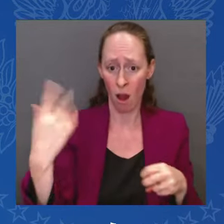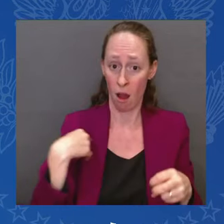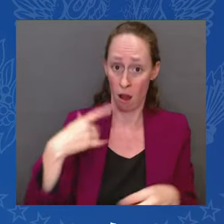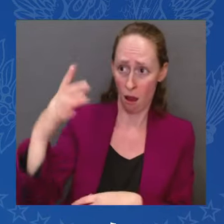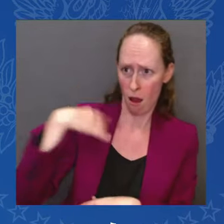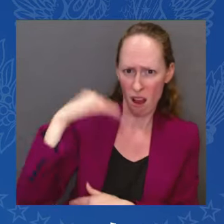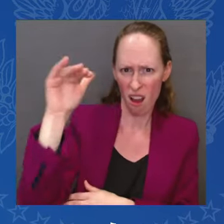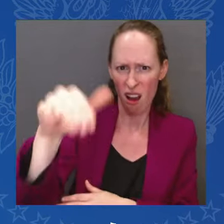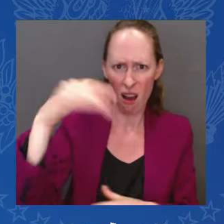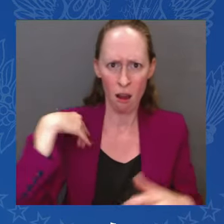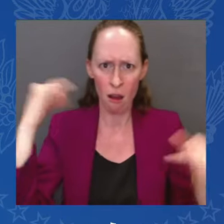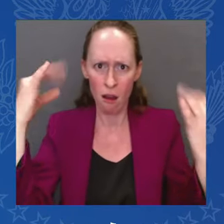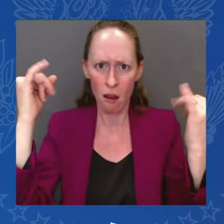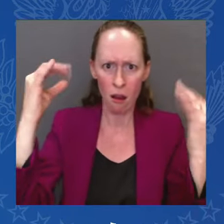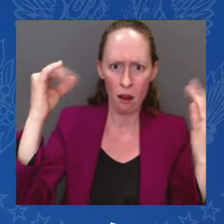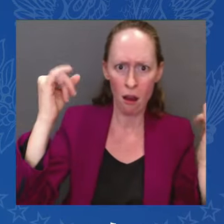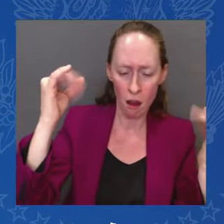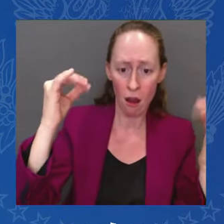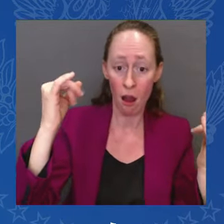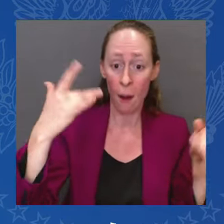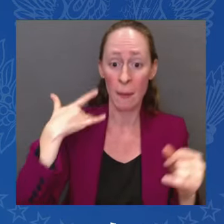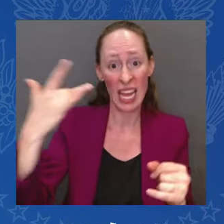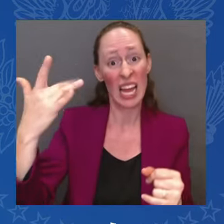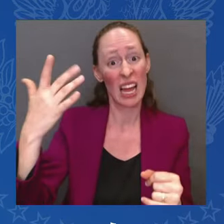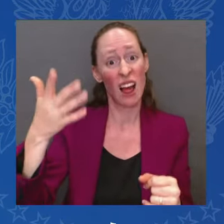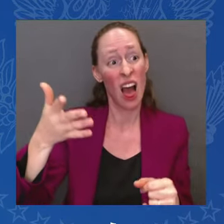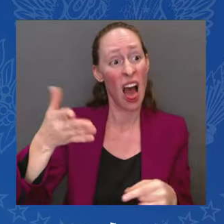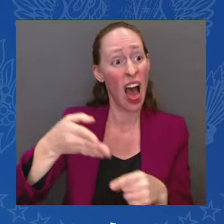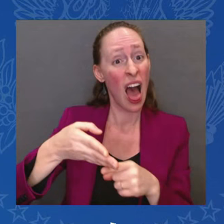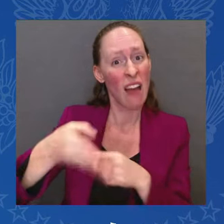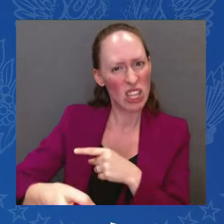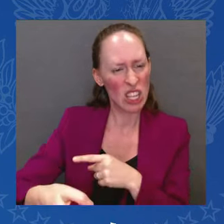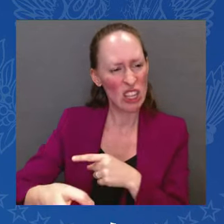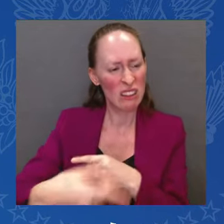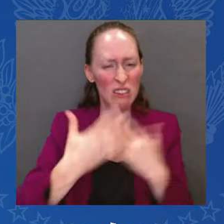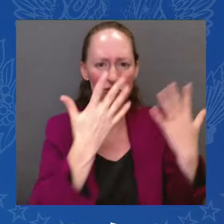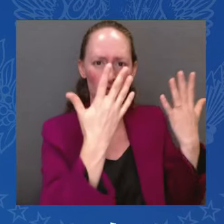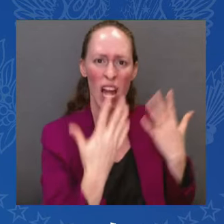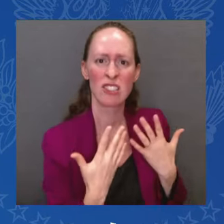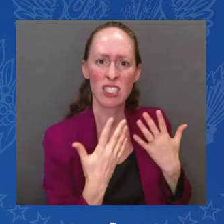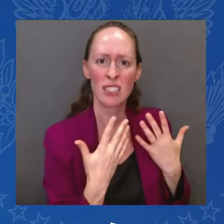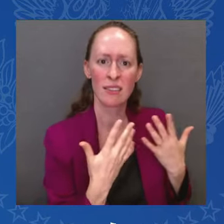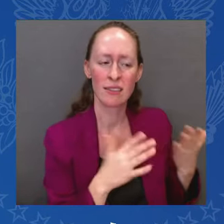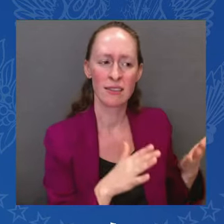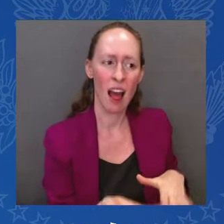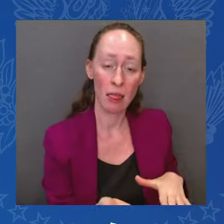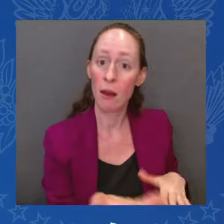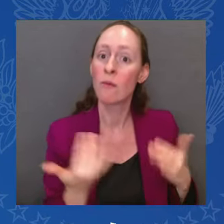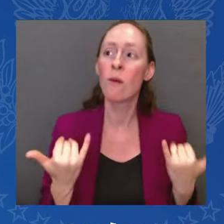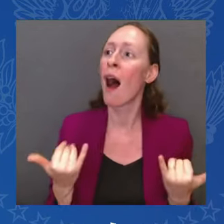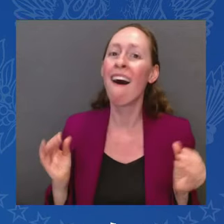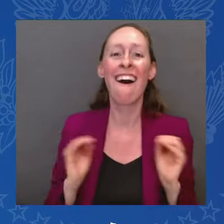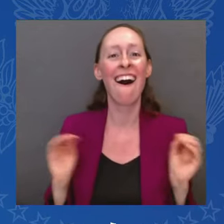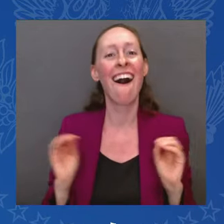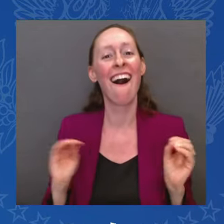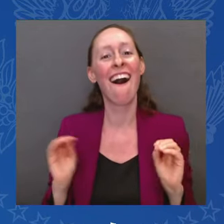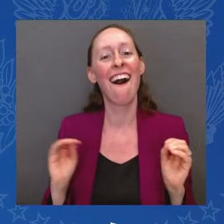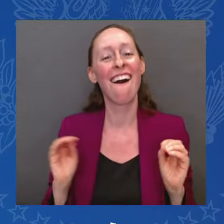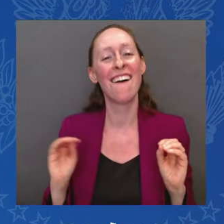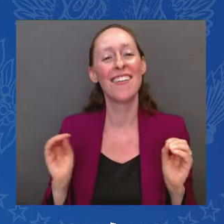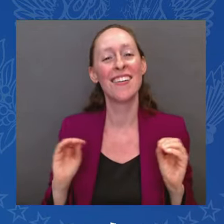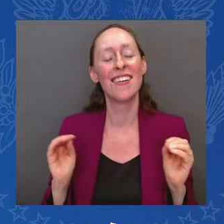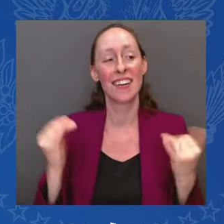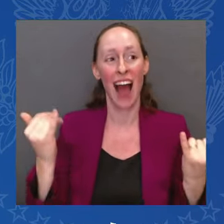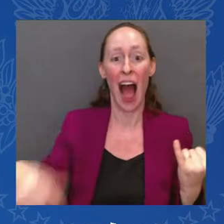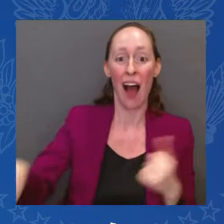death. But not today. Today, the country sees us here at the White House with a president who is taking action.